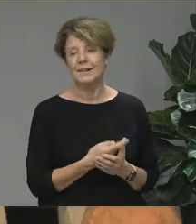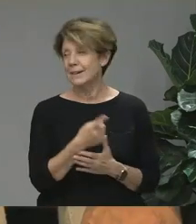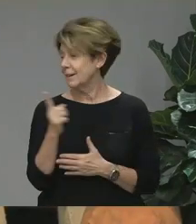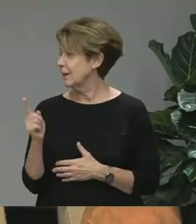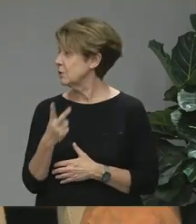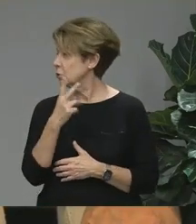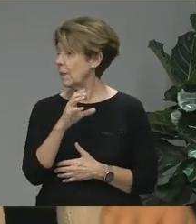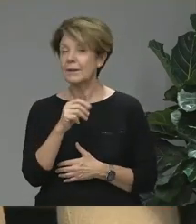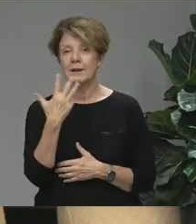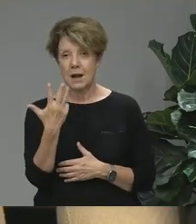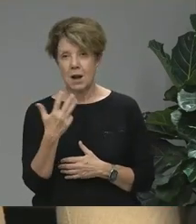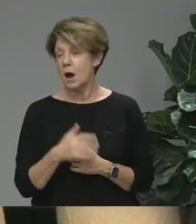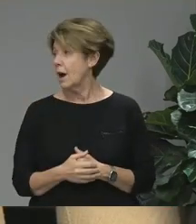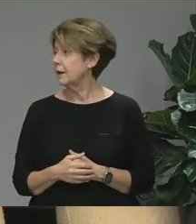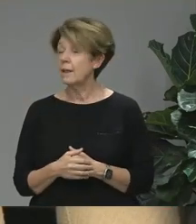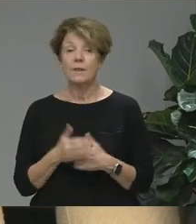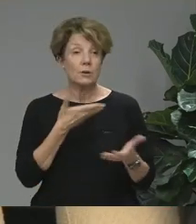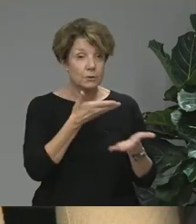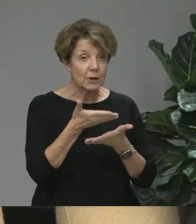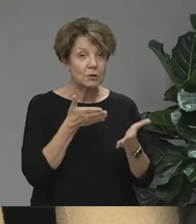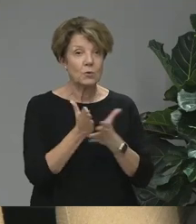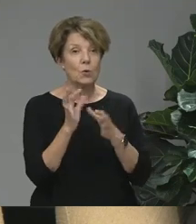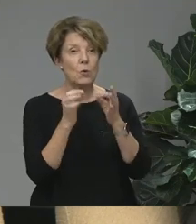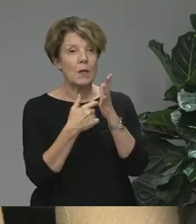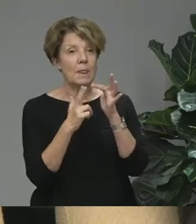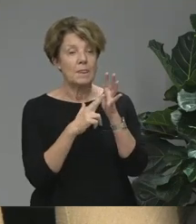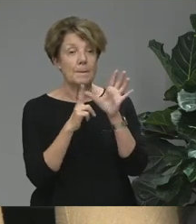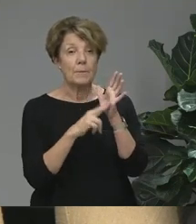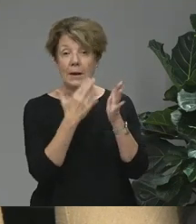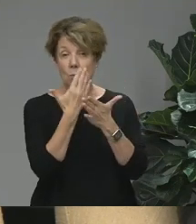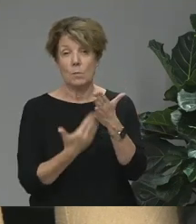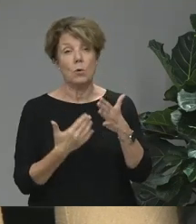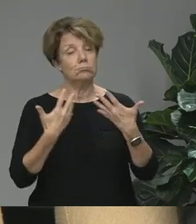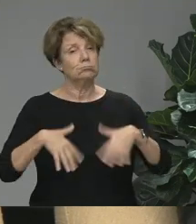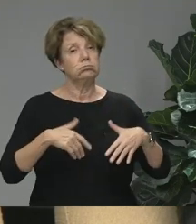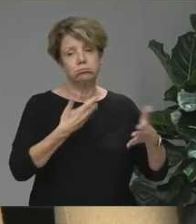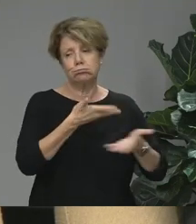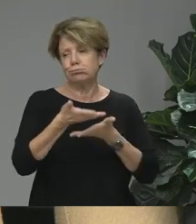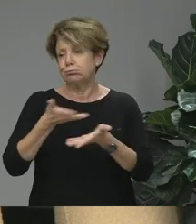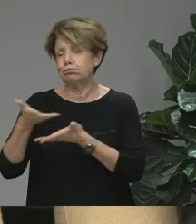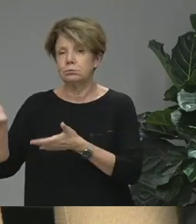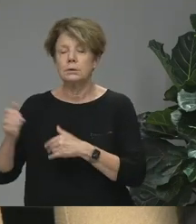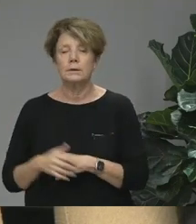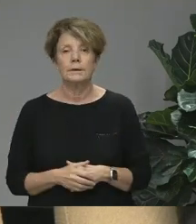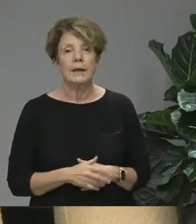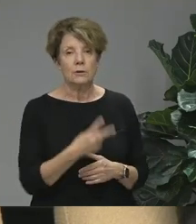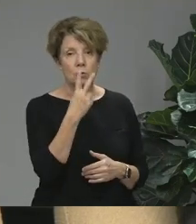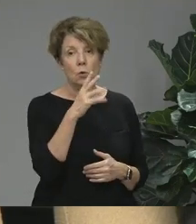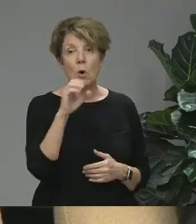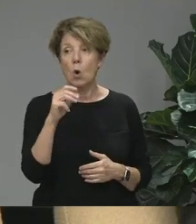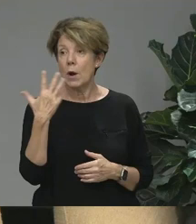the consultation in the Brennan Report was a very wide-sweeping consultation in